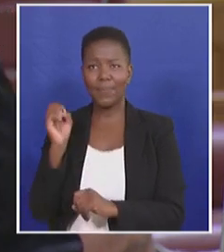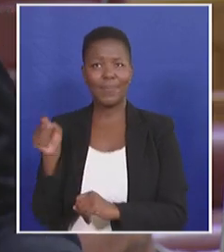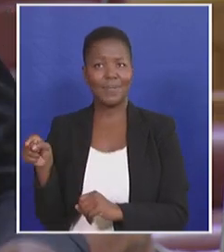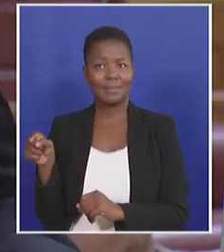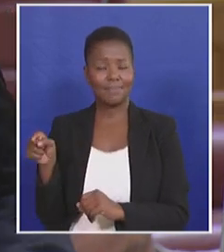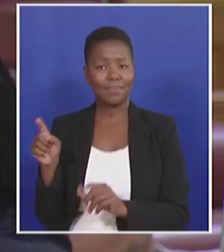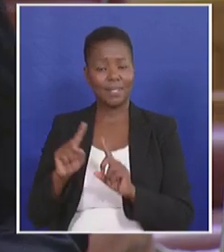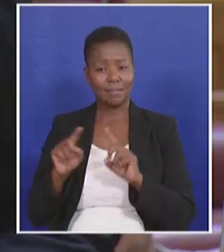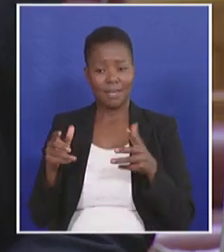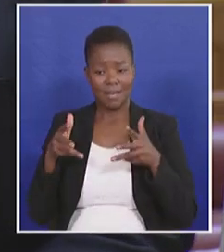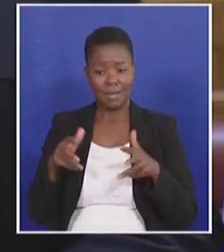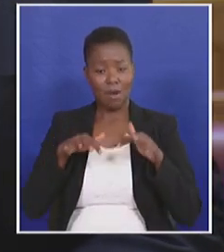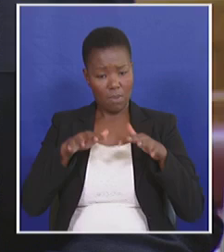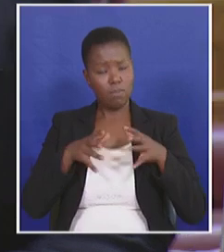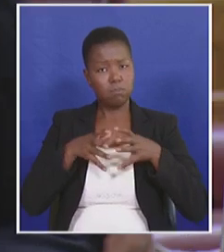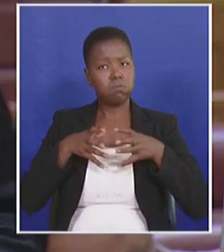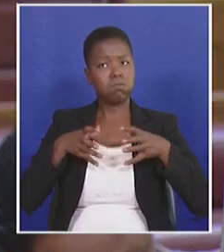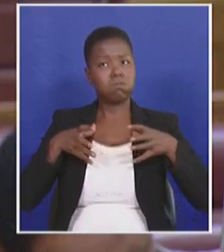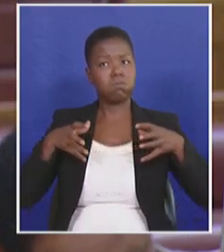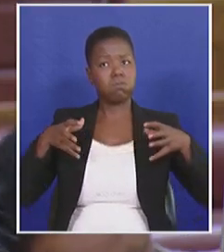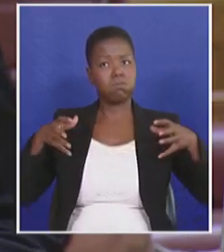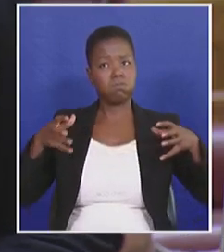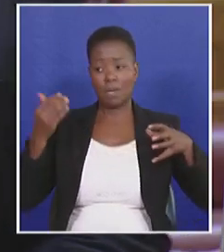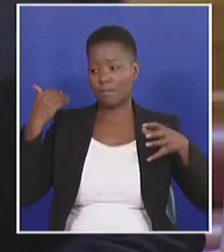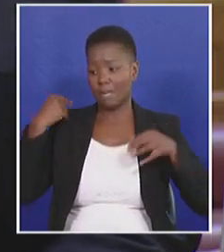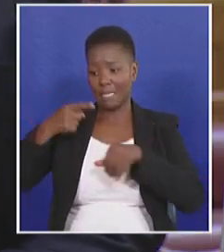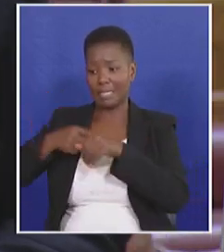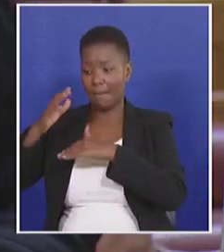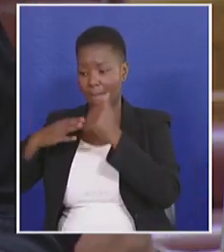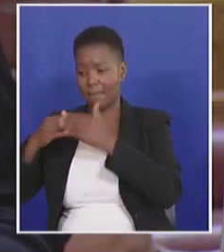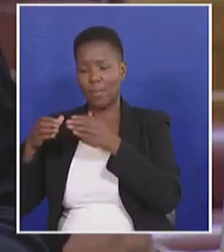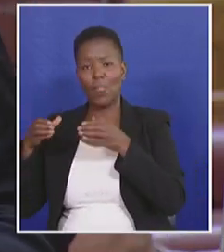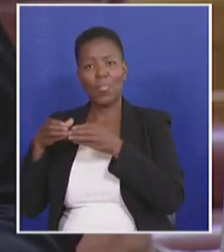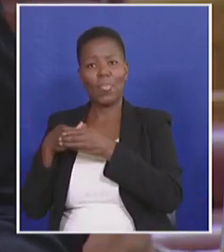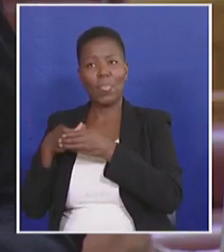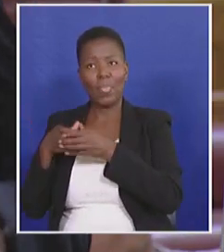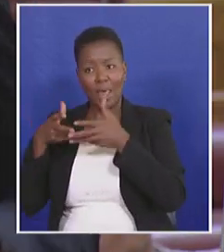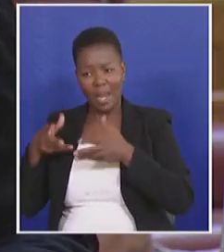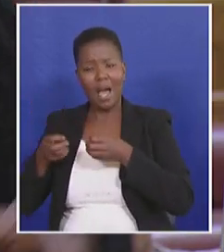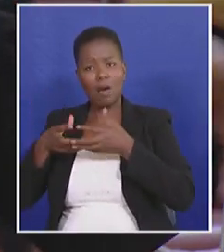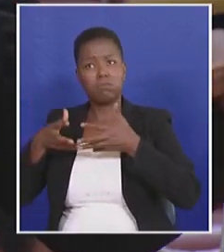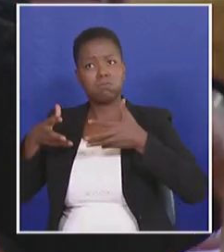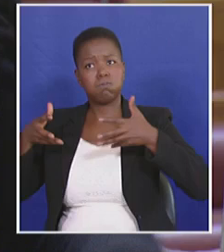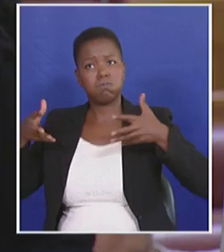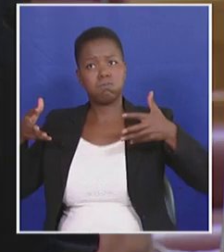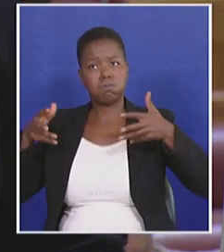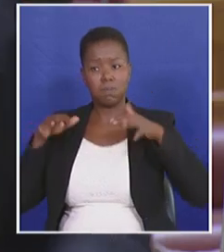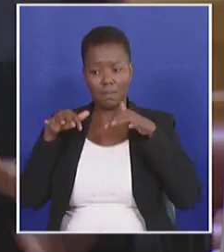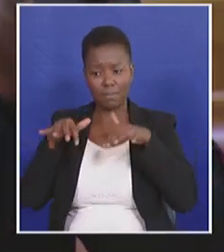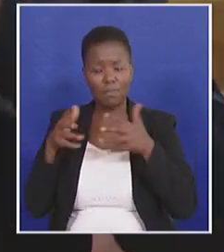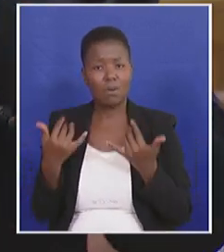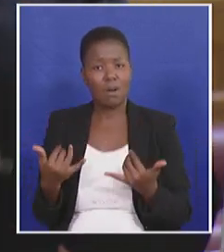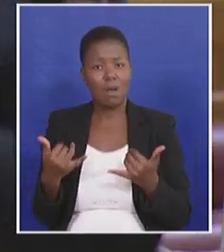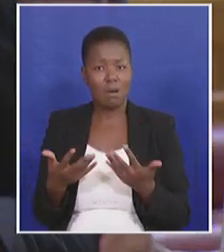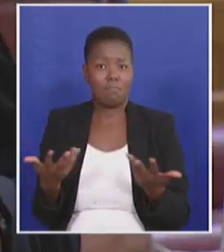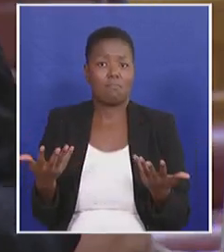And yet the population figure at the time was very, very sort of minute at that point in time, and that population, and